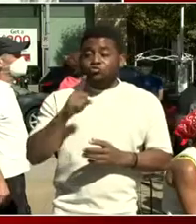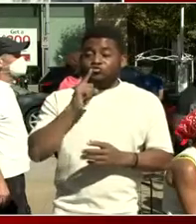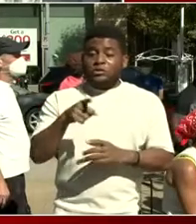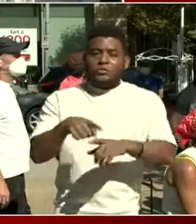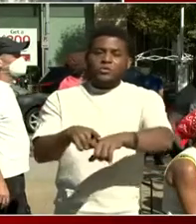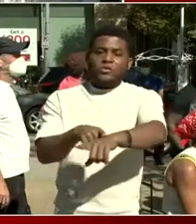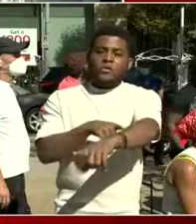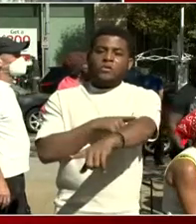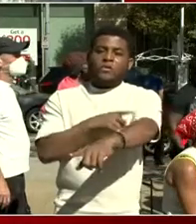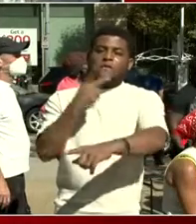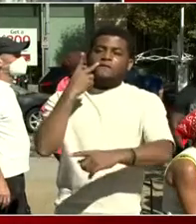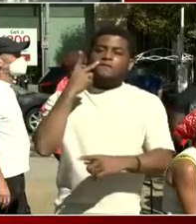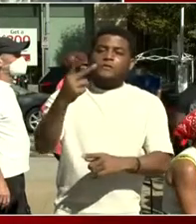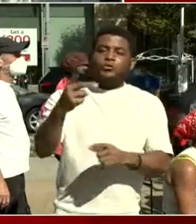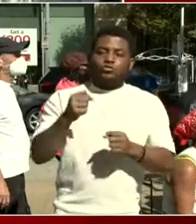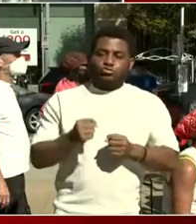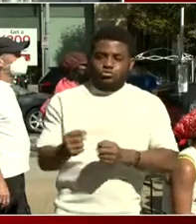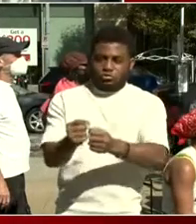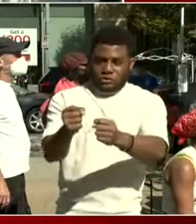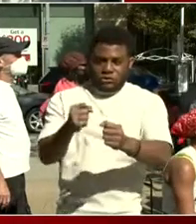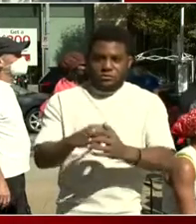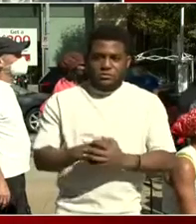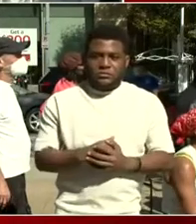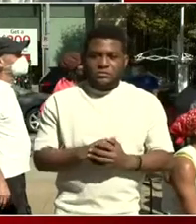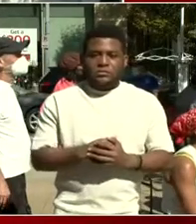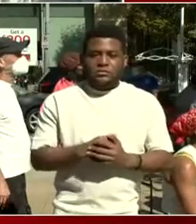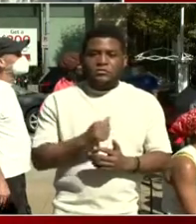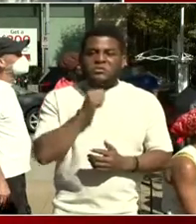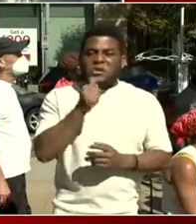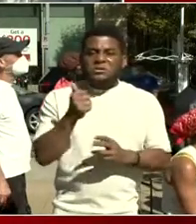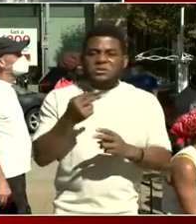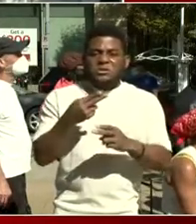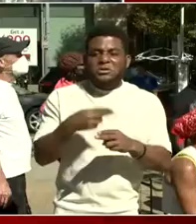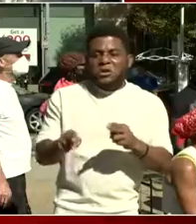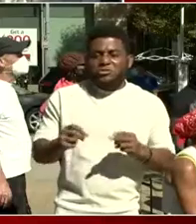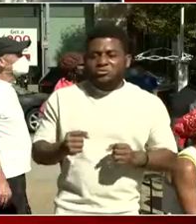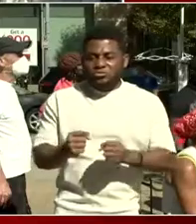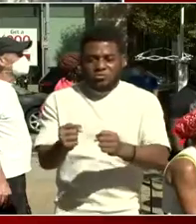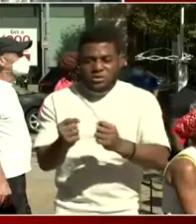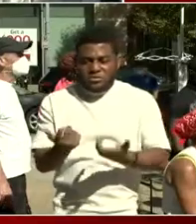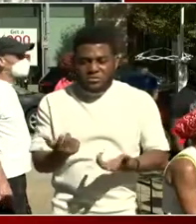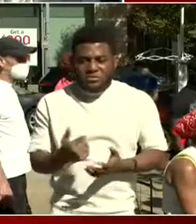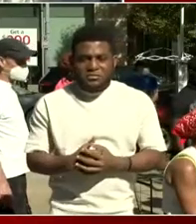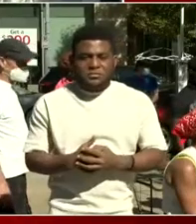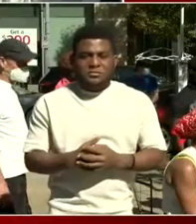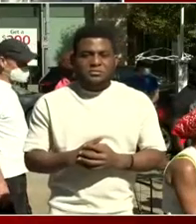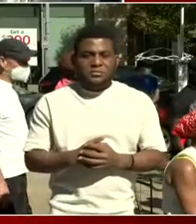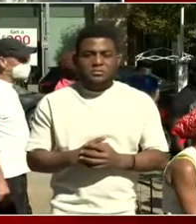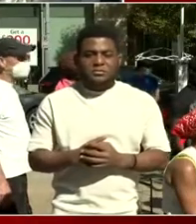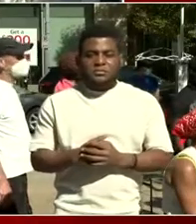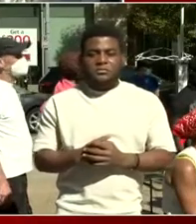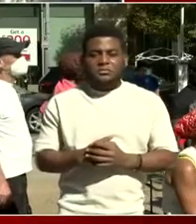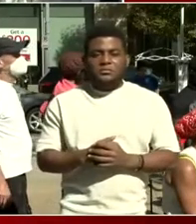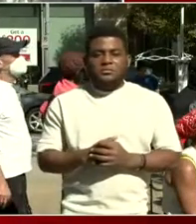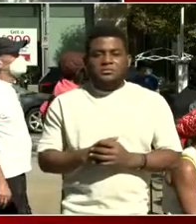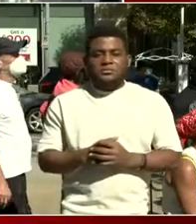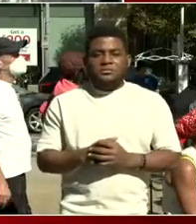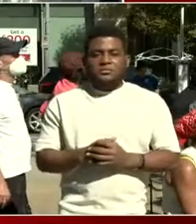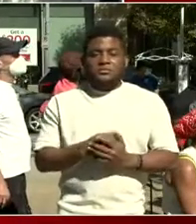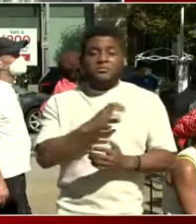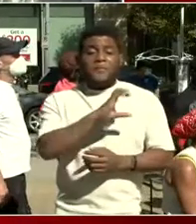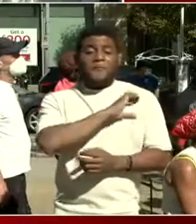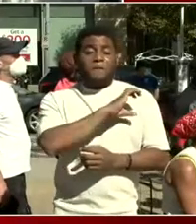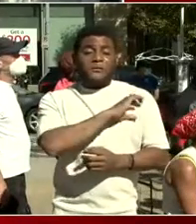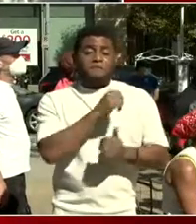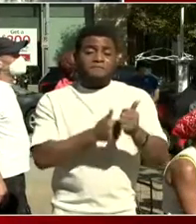I'm not. The chief can address his assessment of what's happening in the Kennedy Street corridor. But I'm just